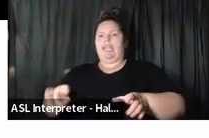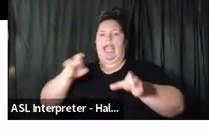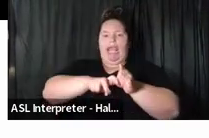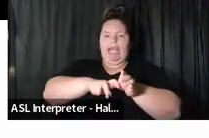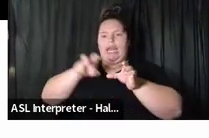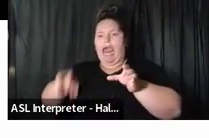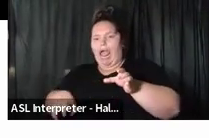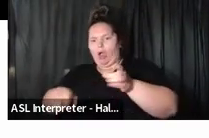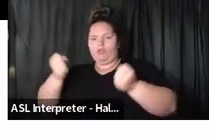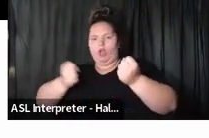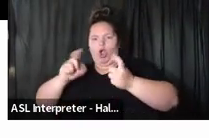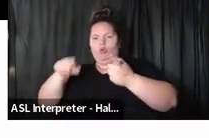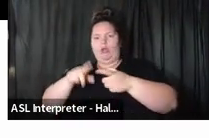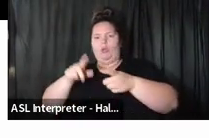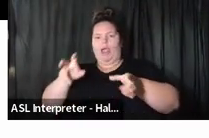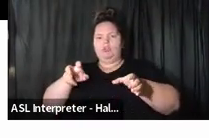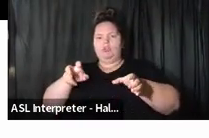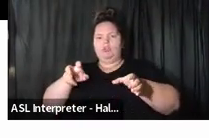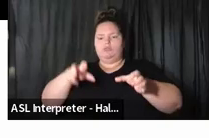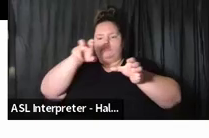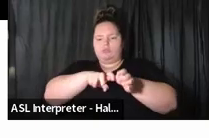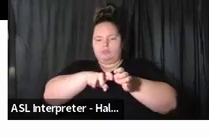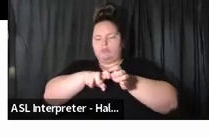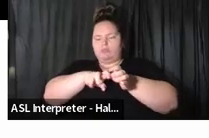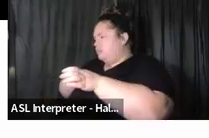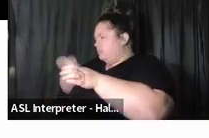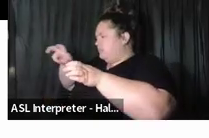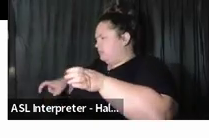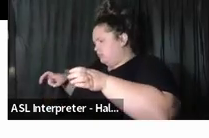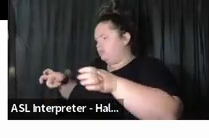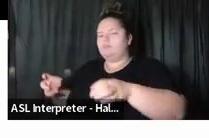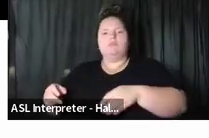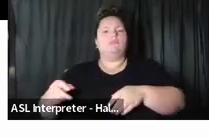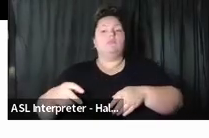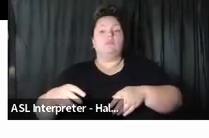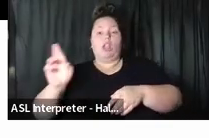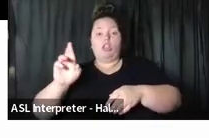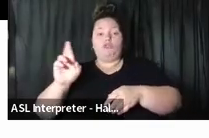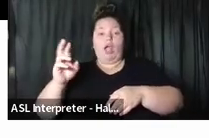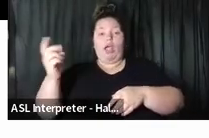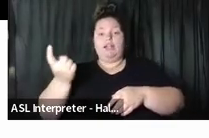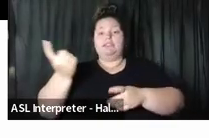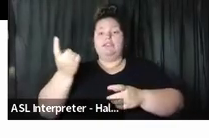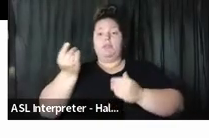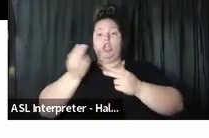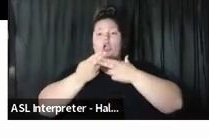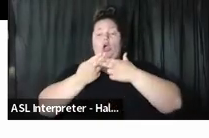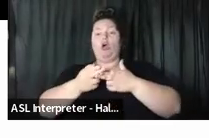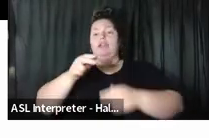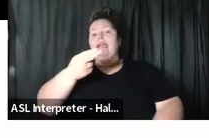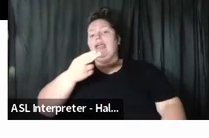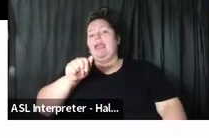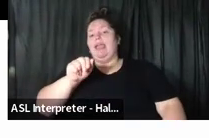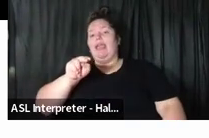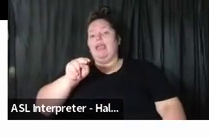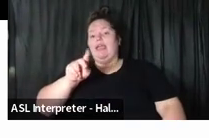body to get in and out of the vehicle. On the right here, there is something called the handy bar. So that you can